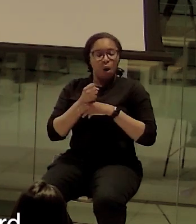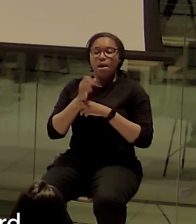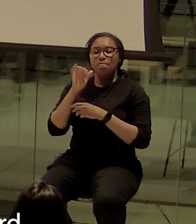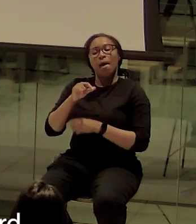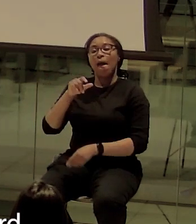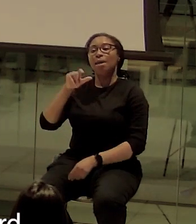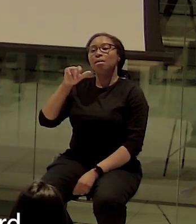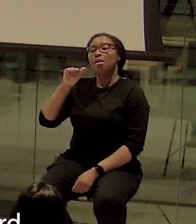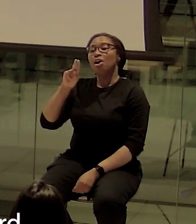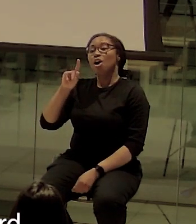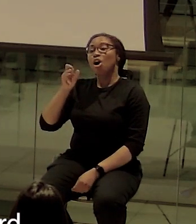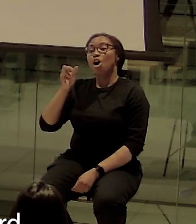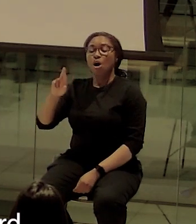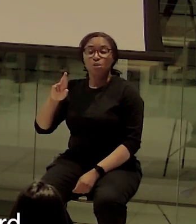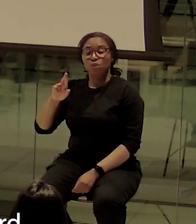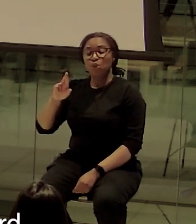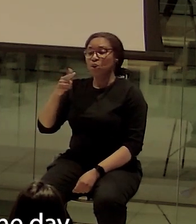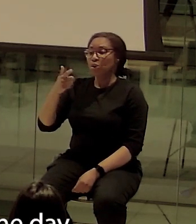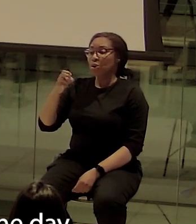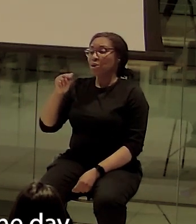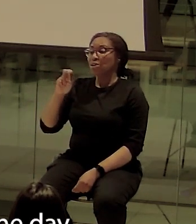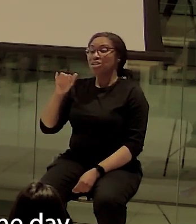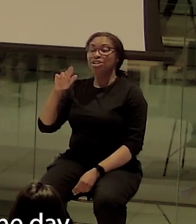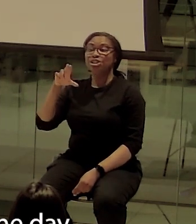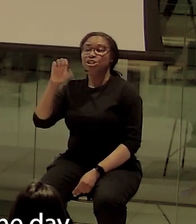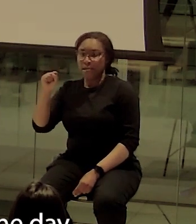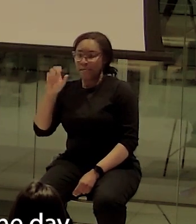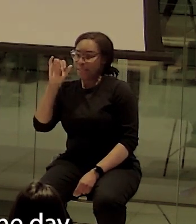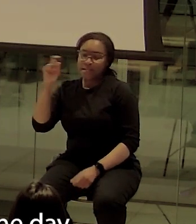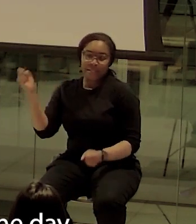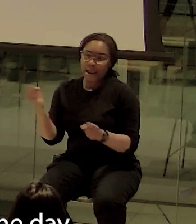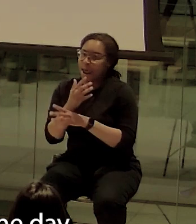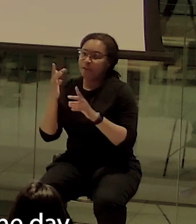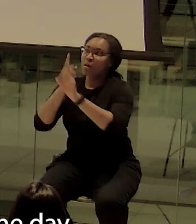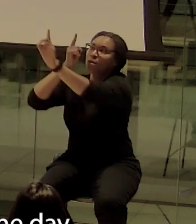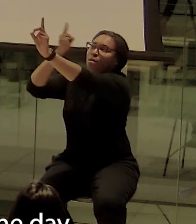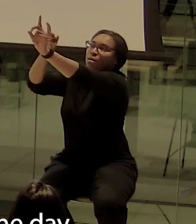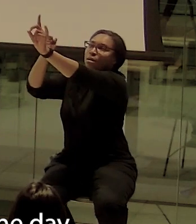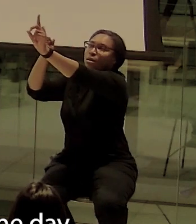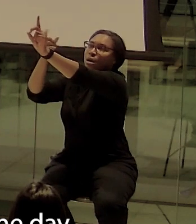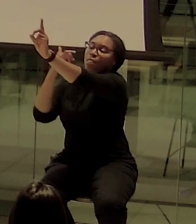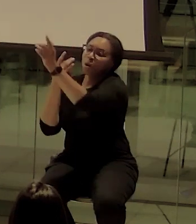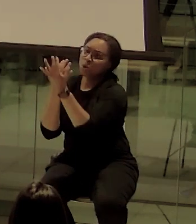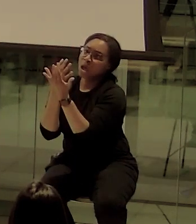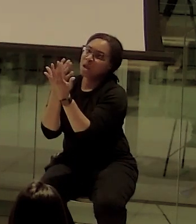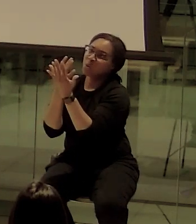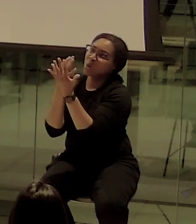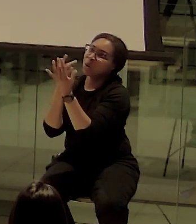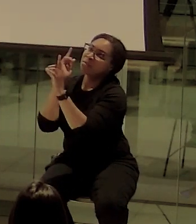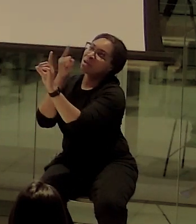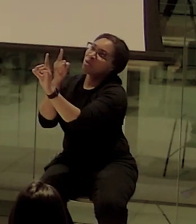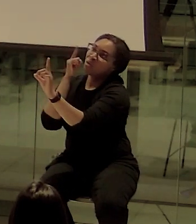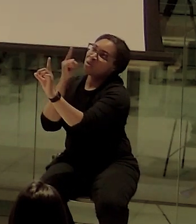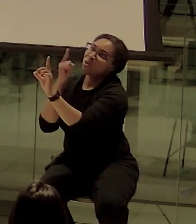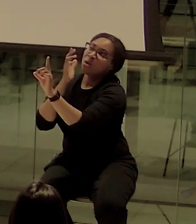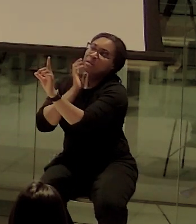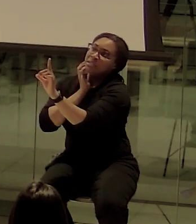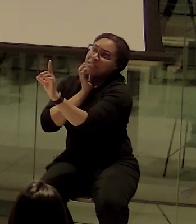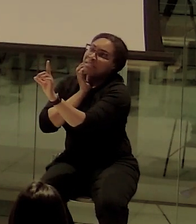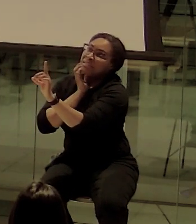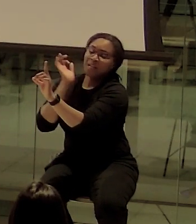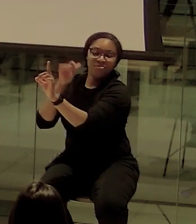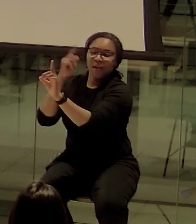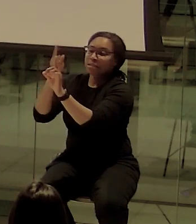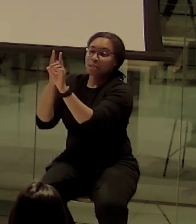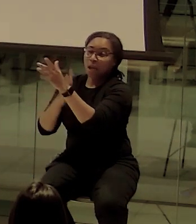MacArthur Genius Award is like the award that everyone dreams that they're going to wake up one day and get the phone call that they got. It is the highest